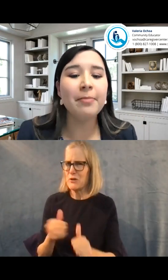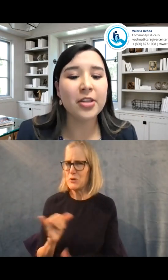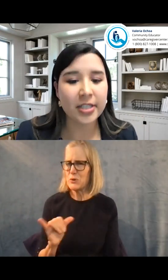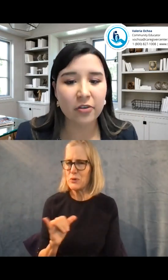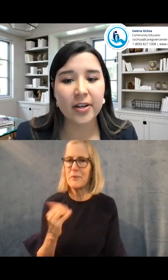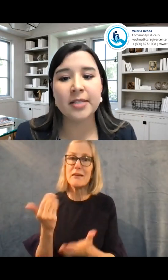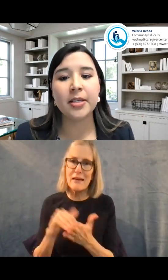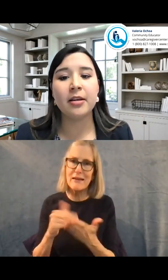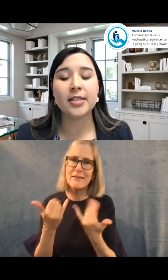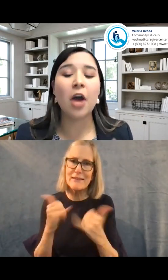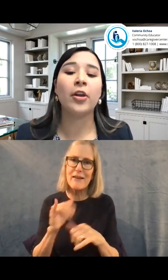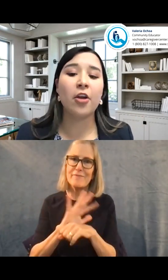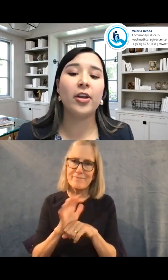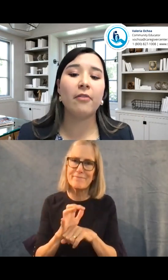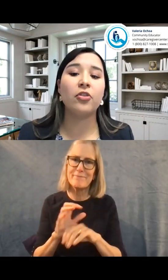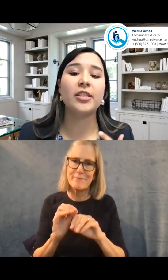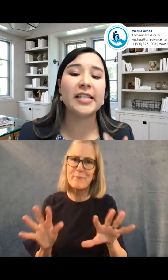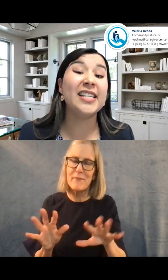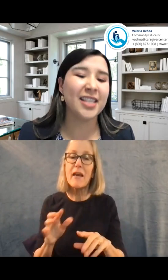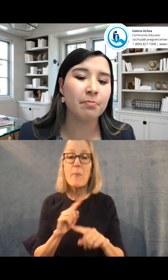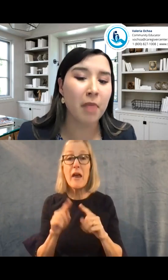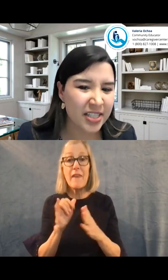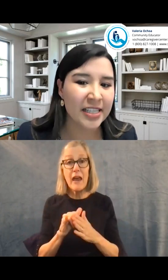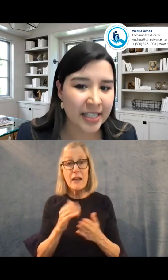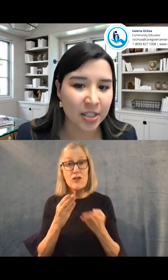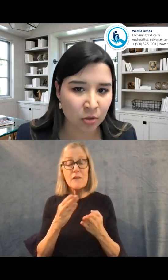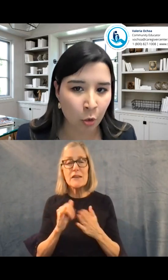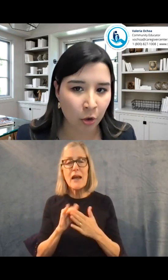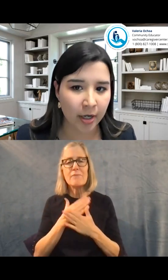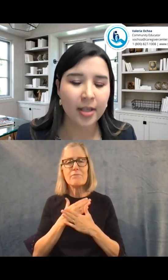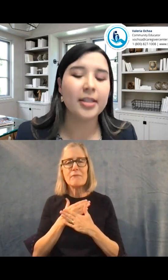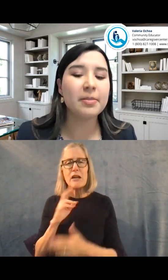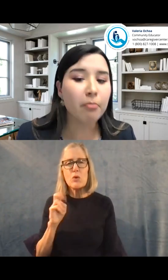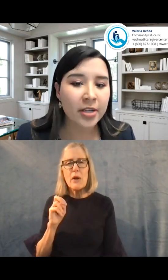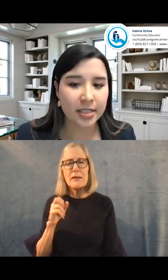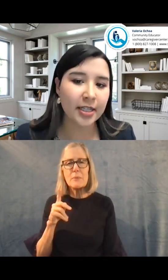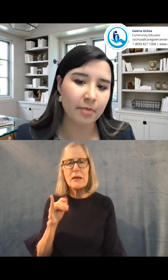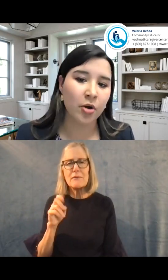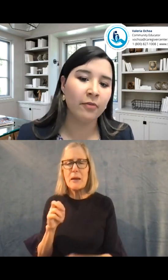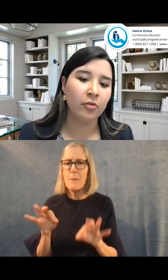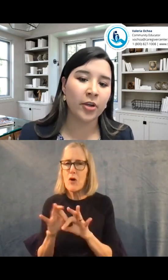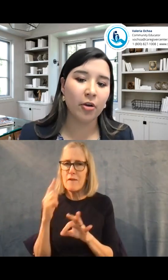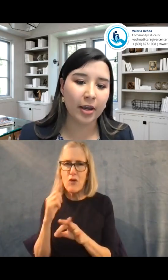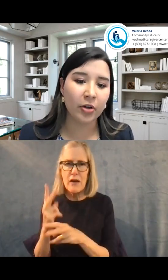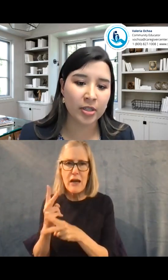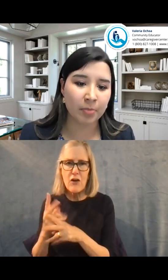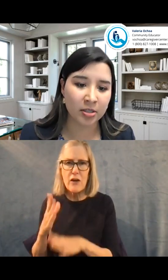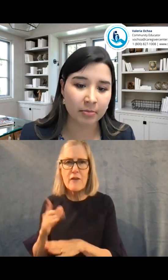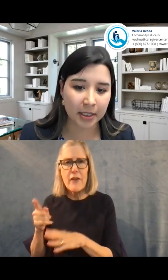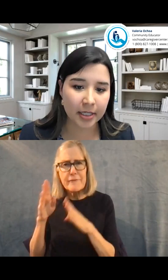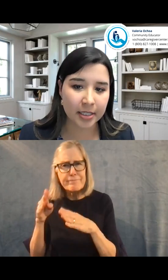do keep this service because our caregivers need this much needed support, this much needed break from their